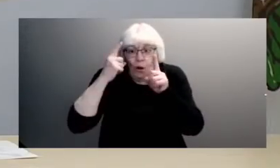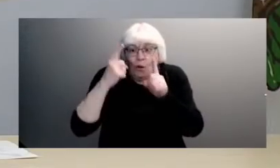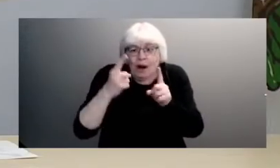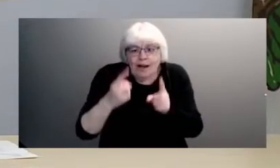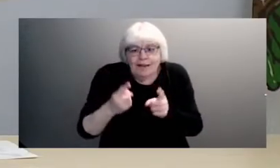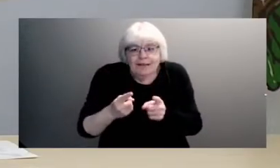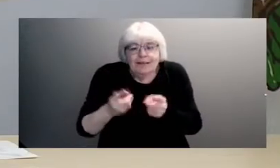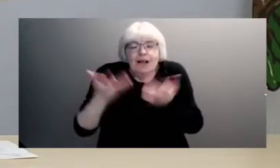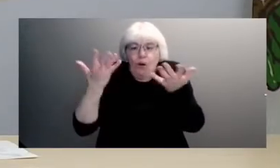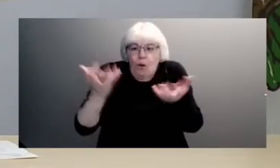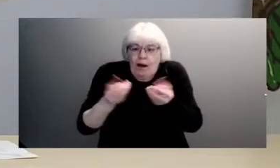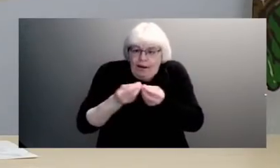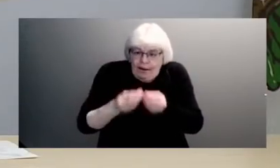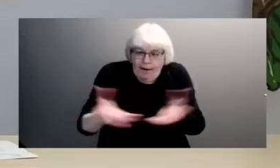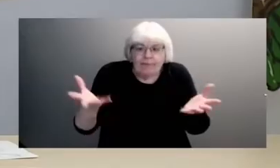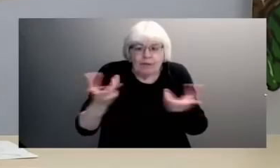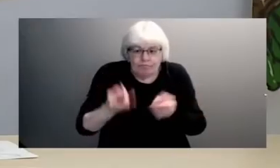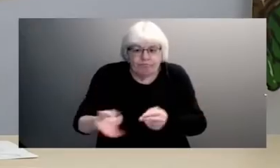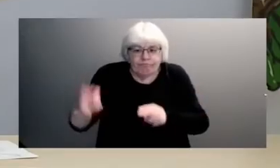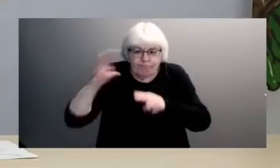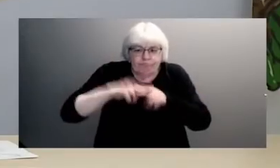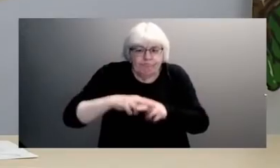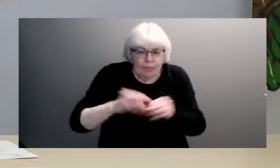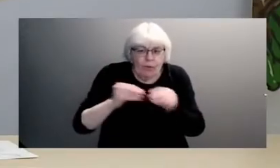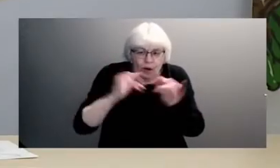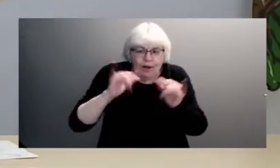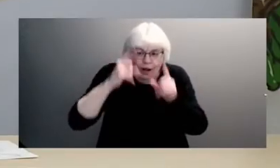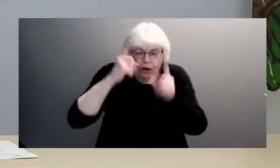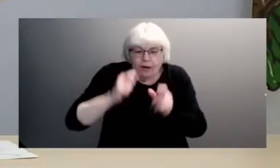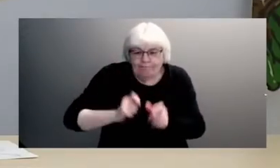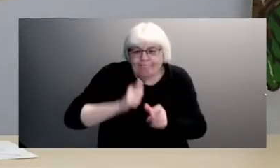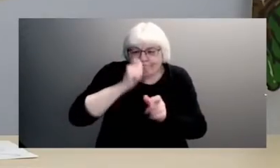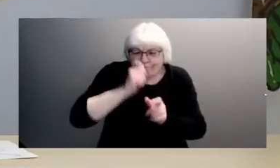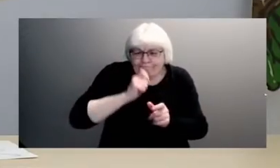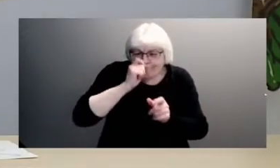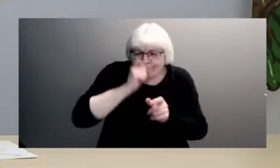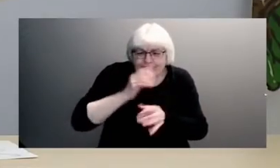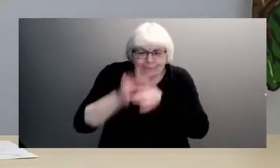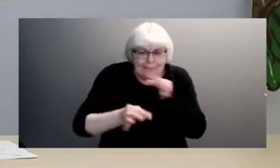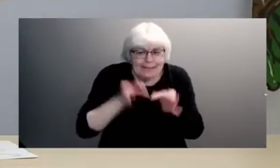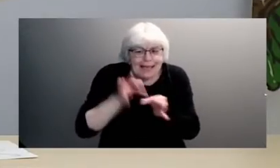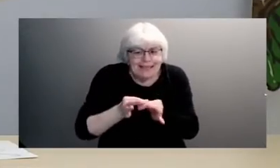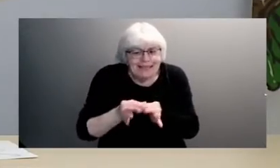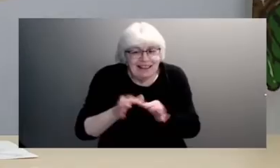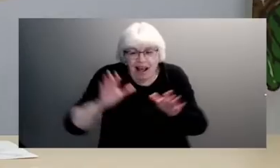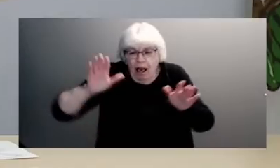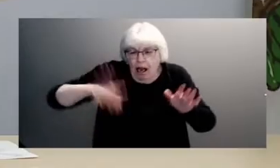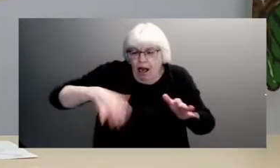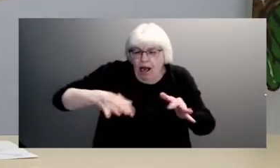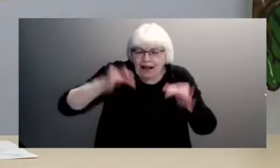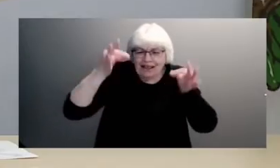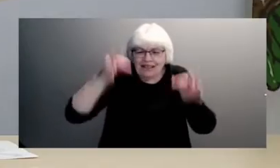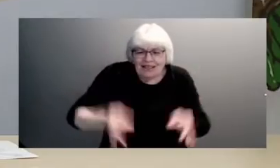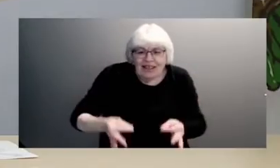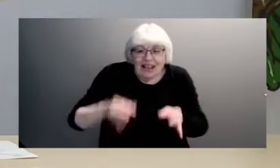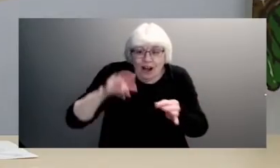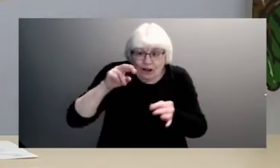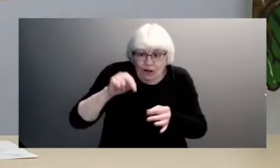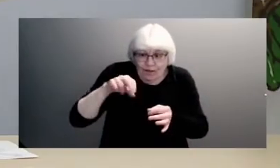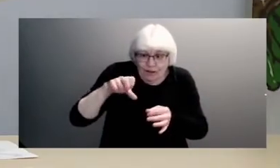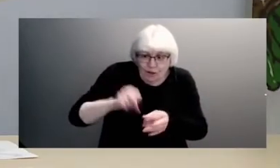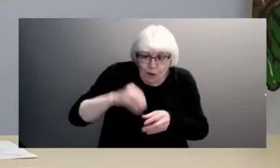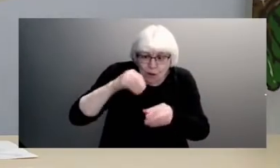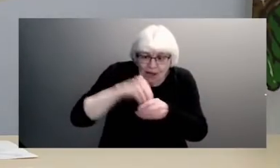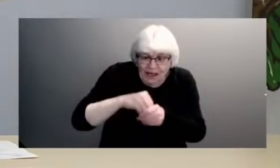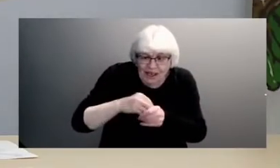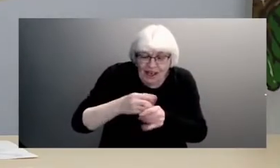liquor stores like Nova Scotia, but trying to figure out where we can best place them. So we talked about that this morning as